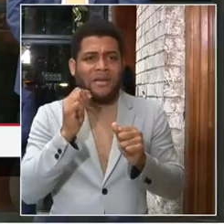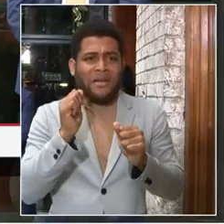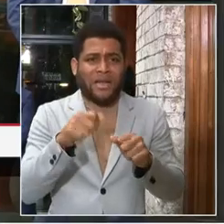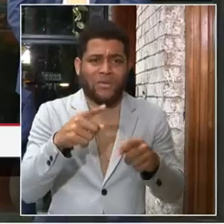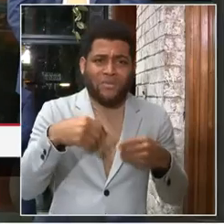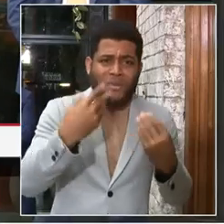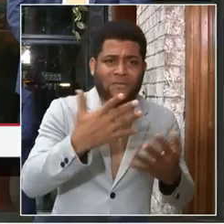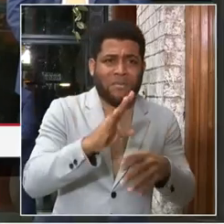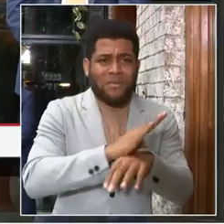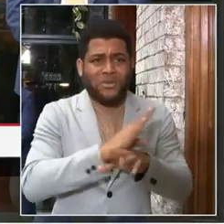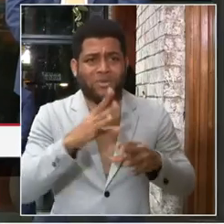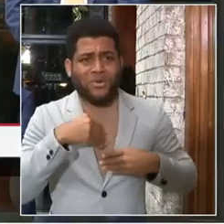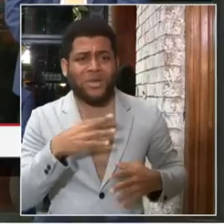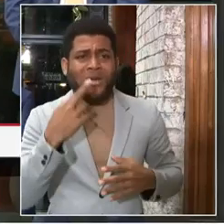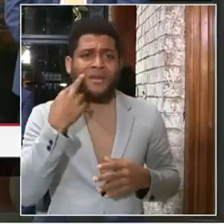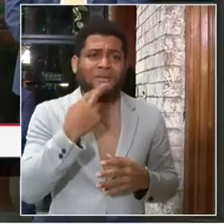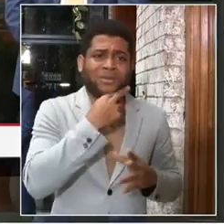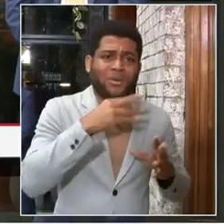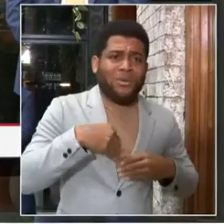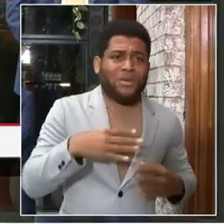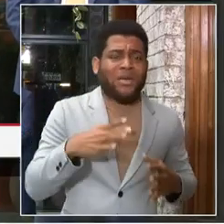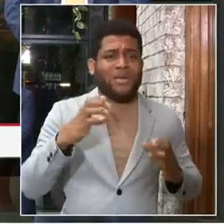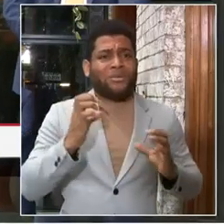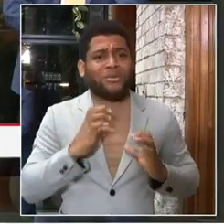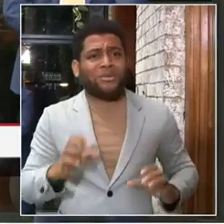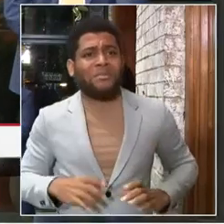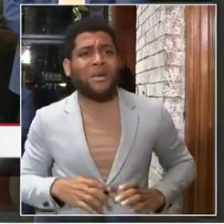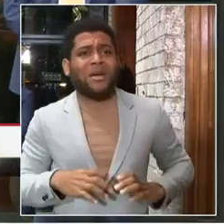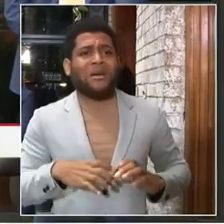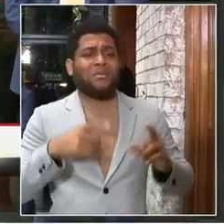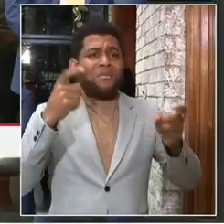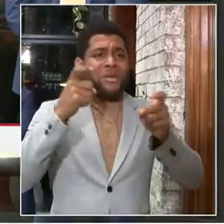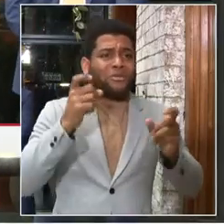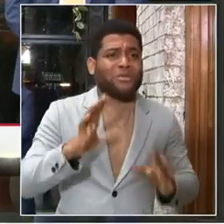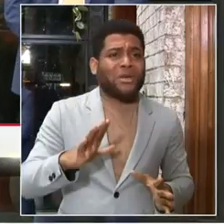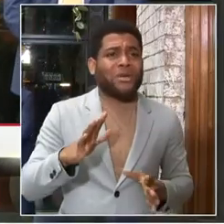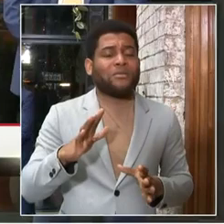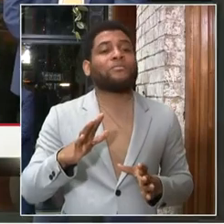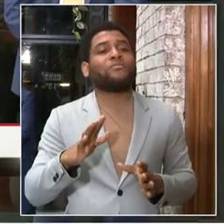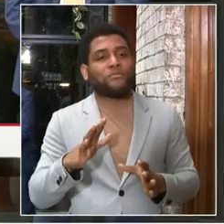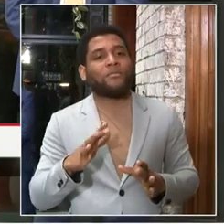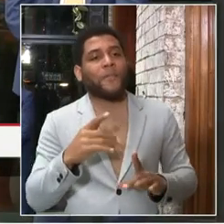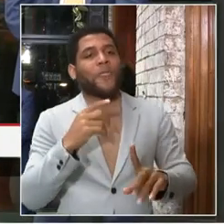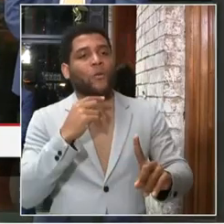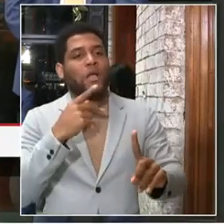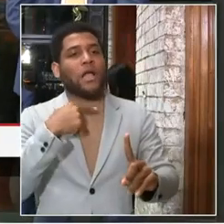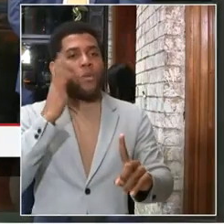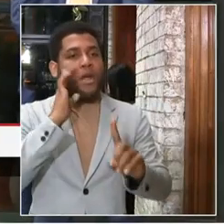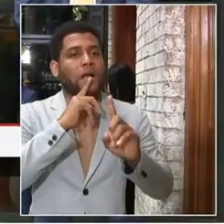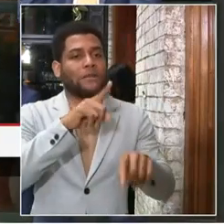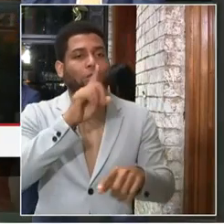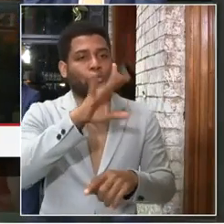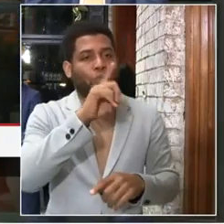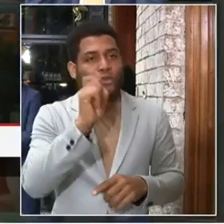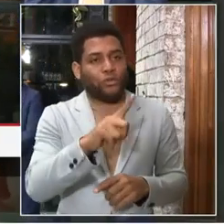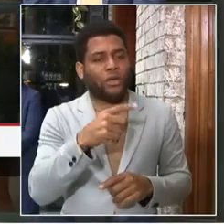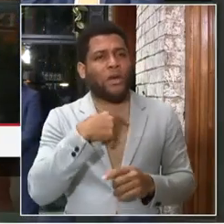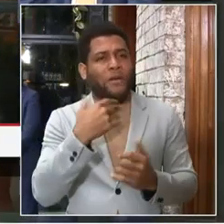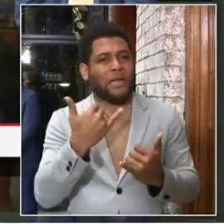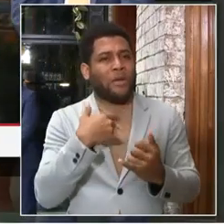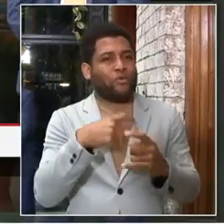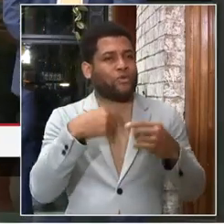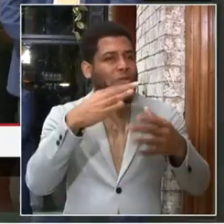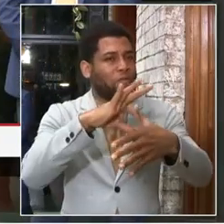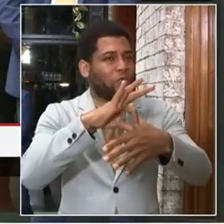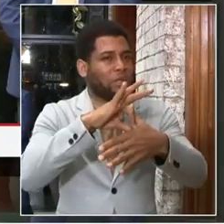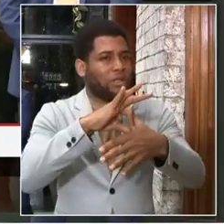Because folks are kind of freaking out. Well, so I'm going to answer your question, but I also want to give you some context.